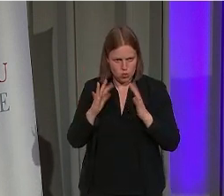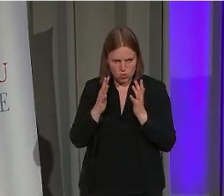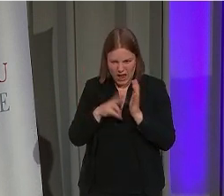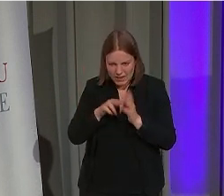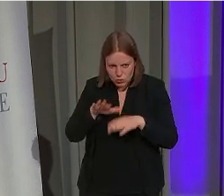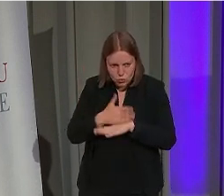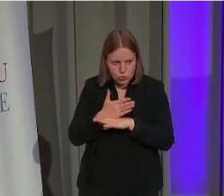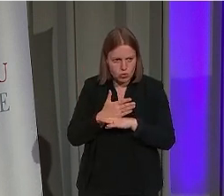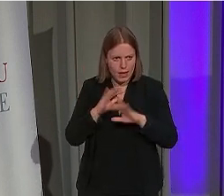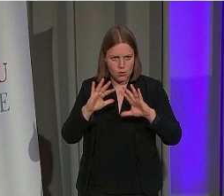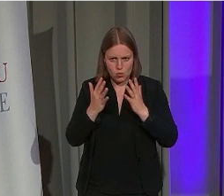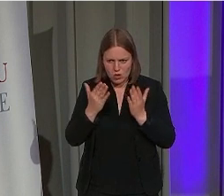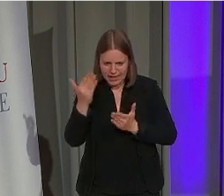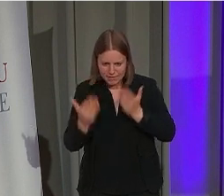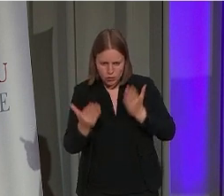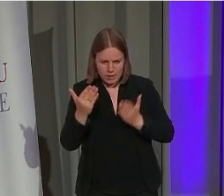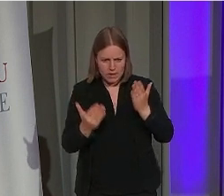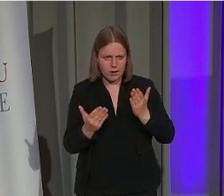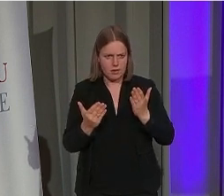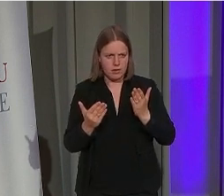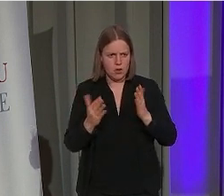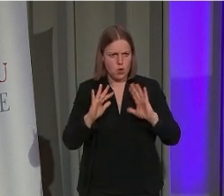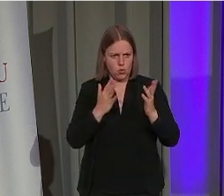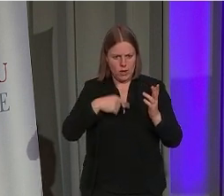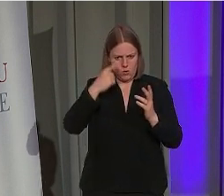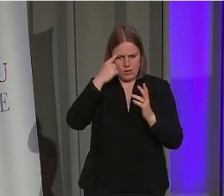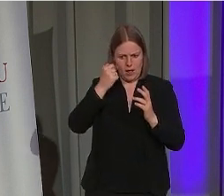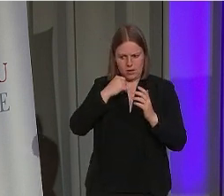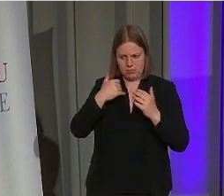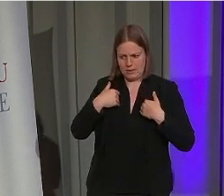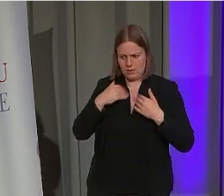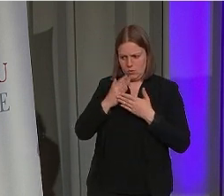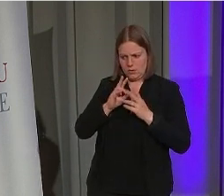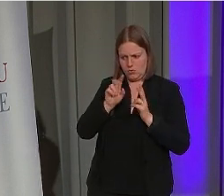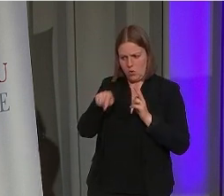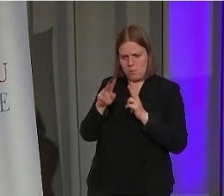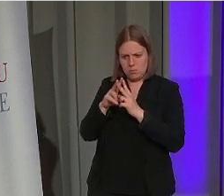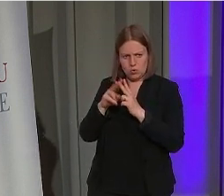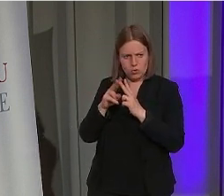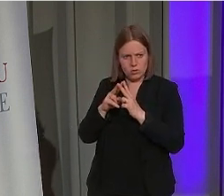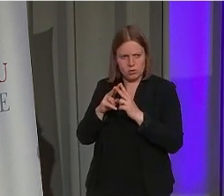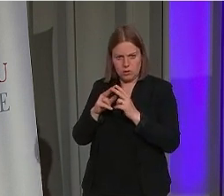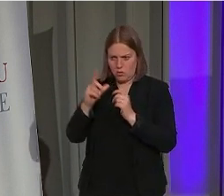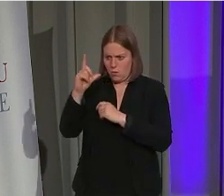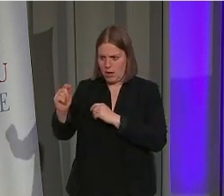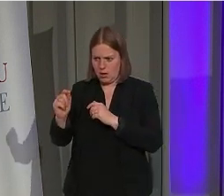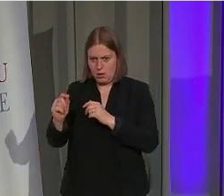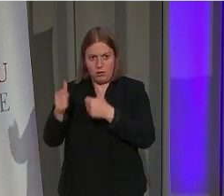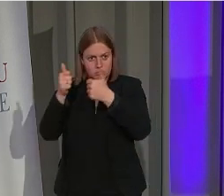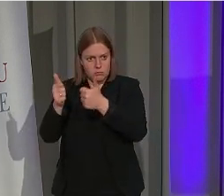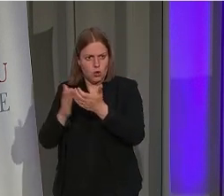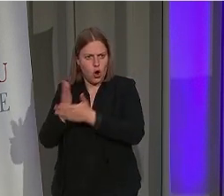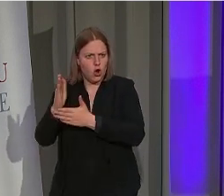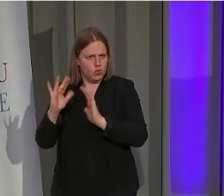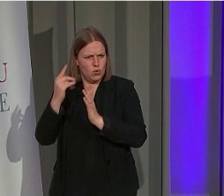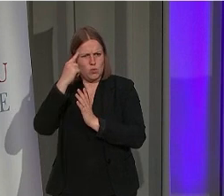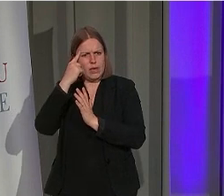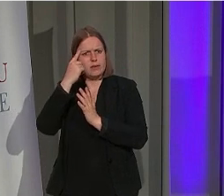how are we going to test that? Because in the end, we need to make sure that that